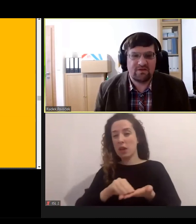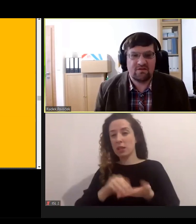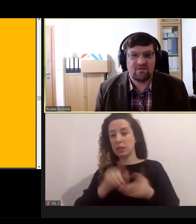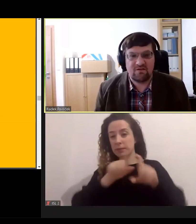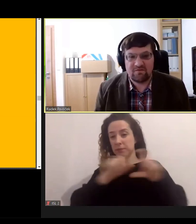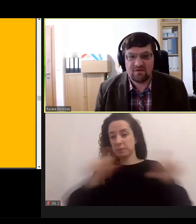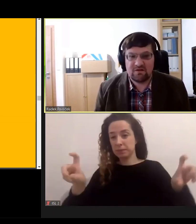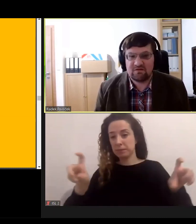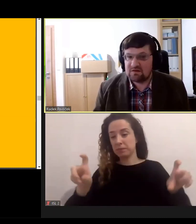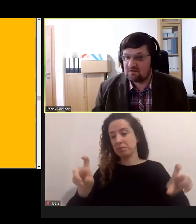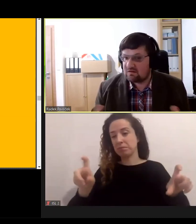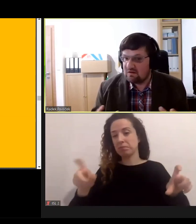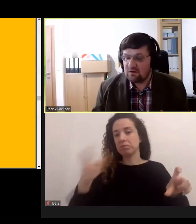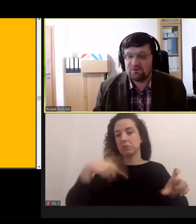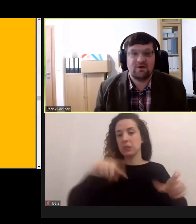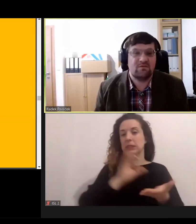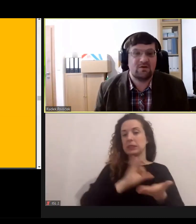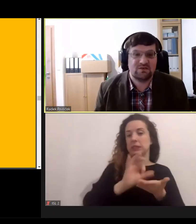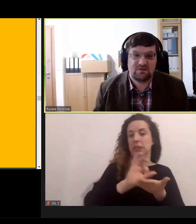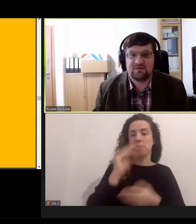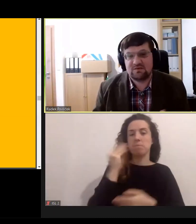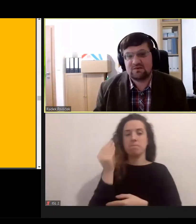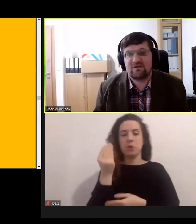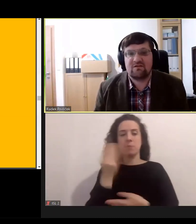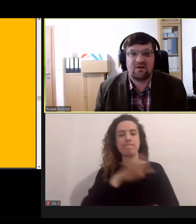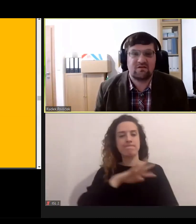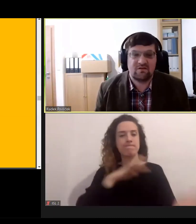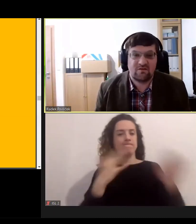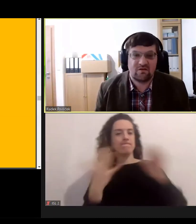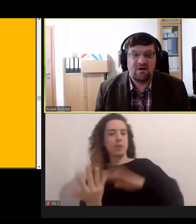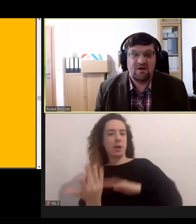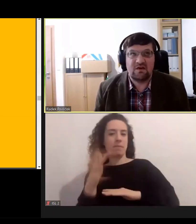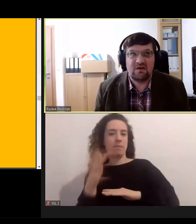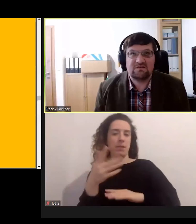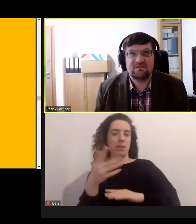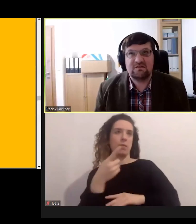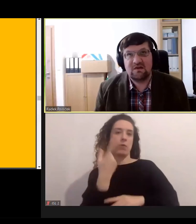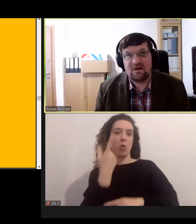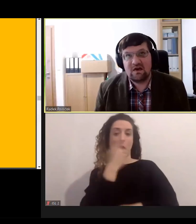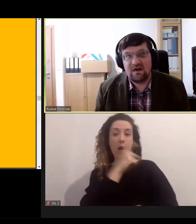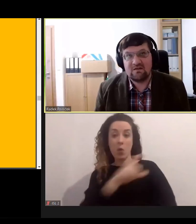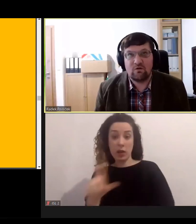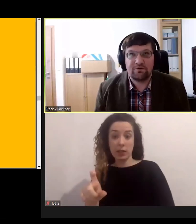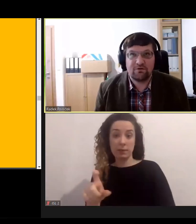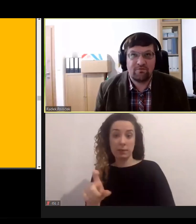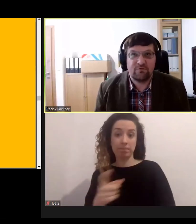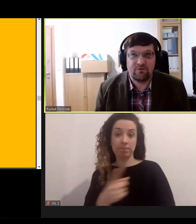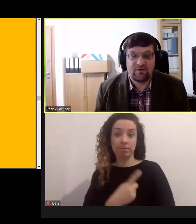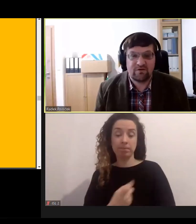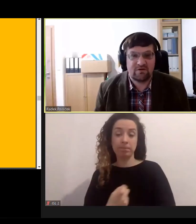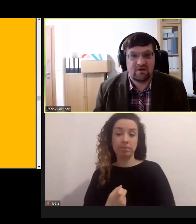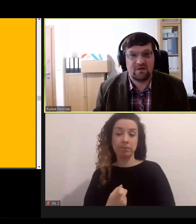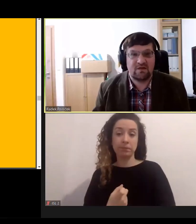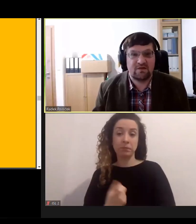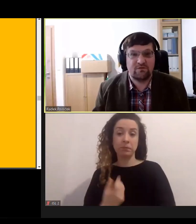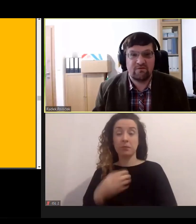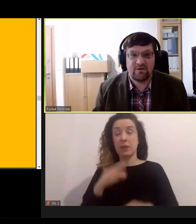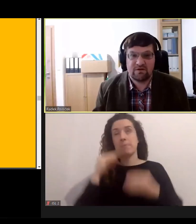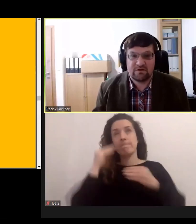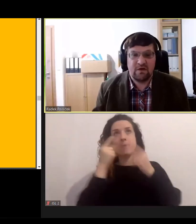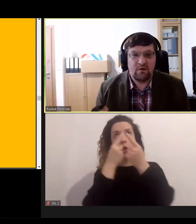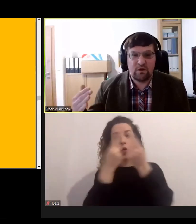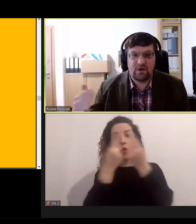not mentioned so often is that we also have had plenty of work regarding the